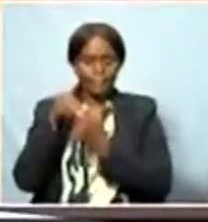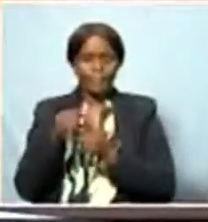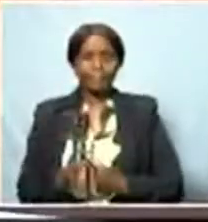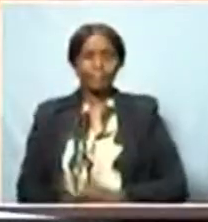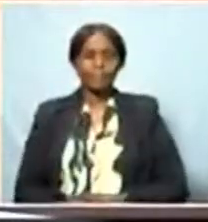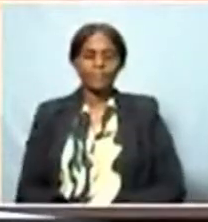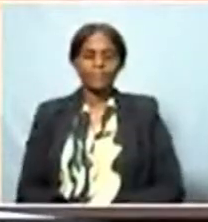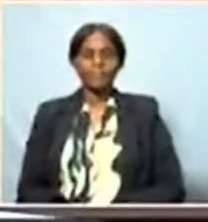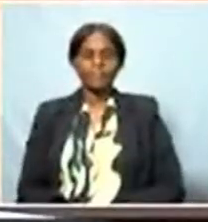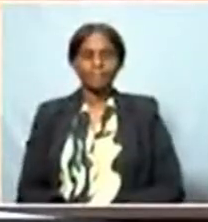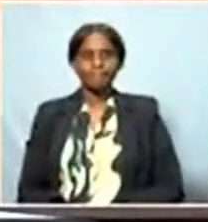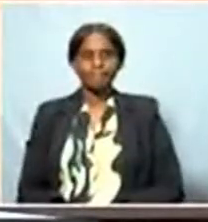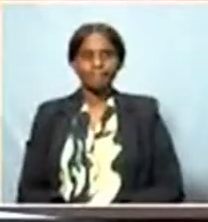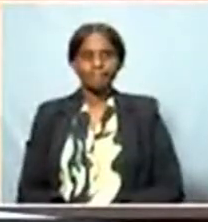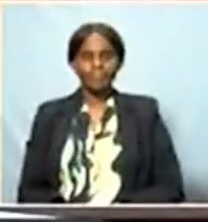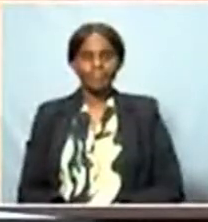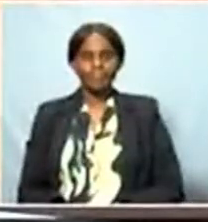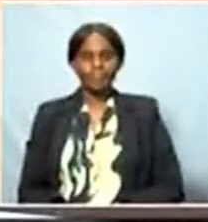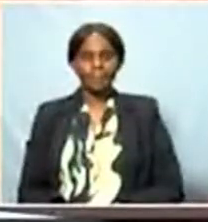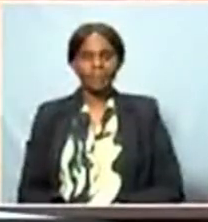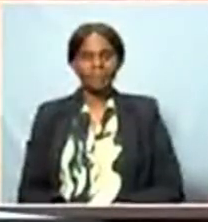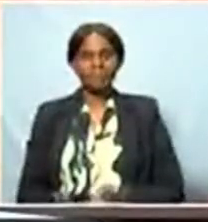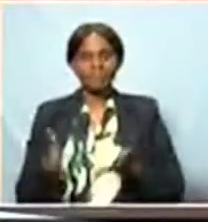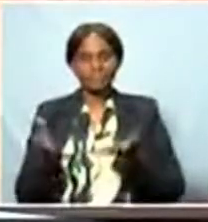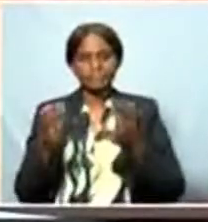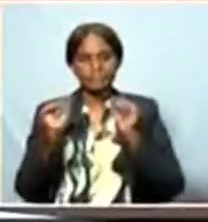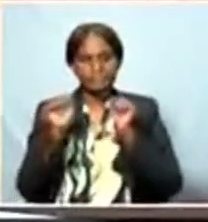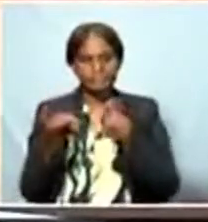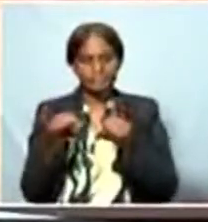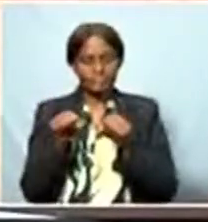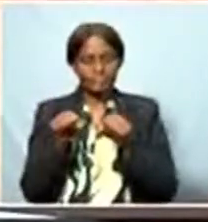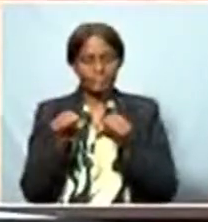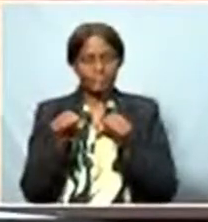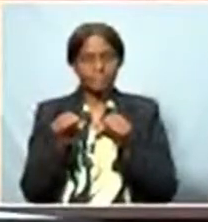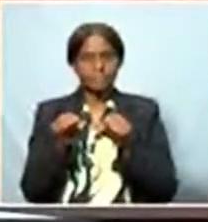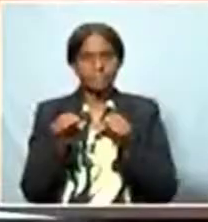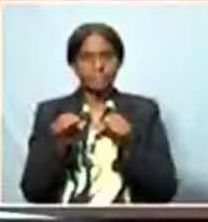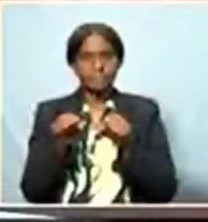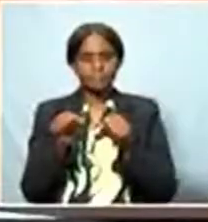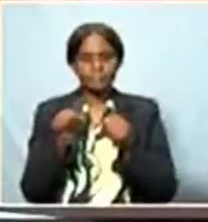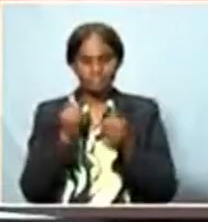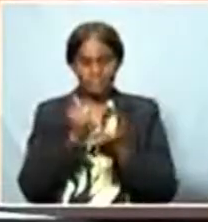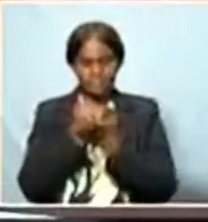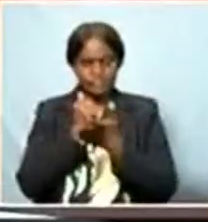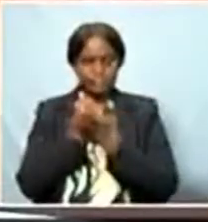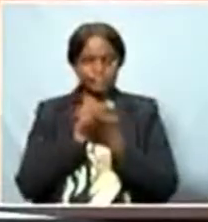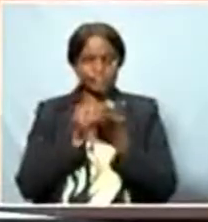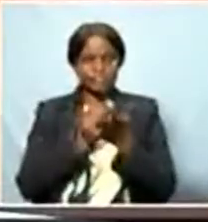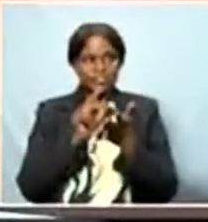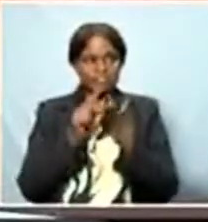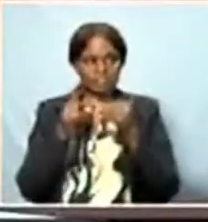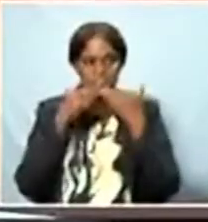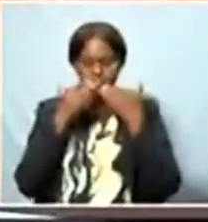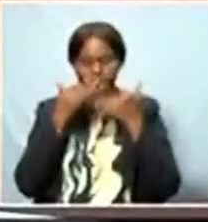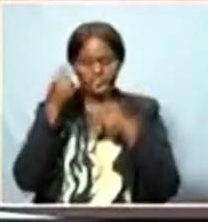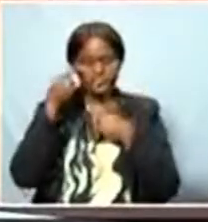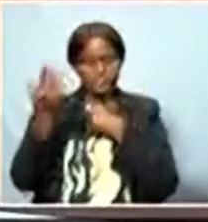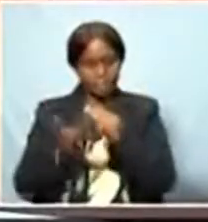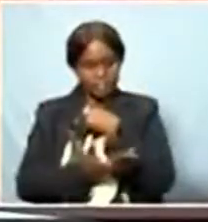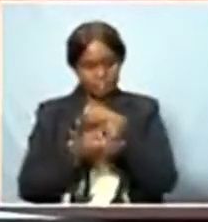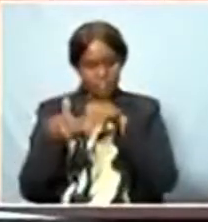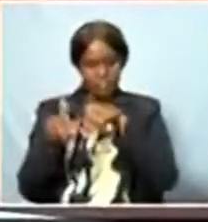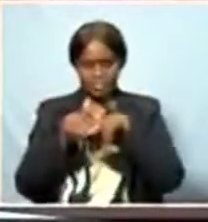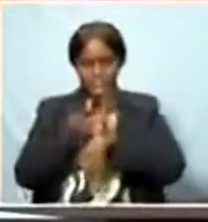committees, particularly the parastatal bodies, so that you could aid our programming We thank you for coming. We withdraw